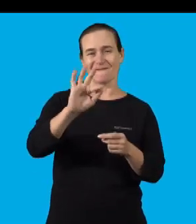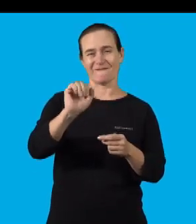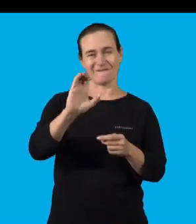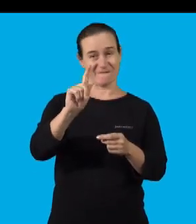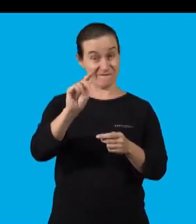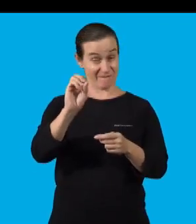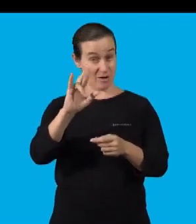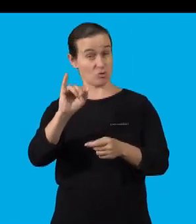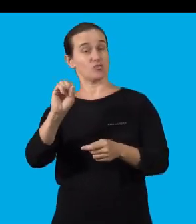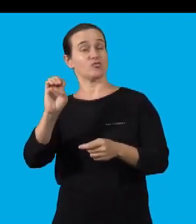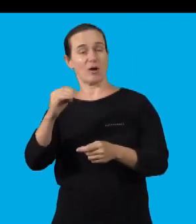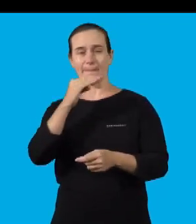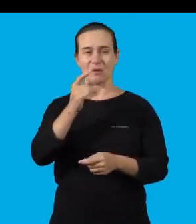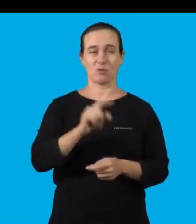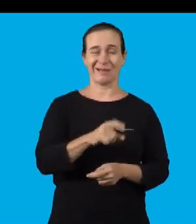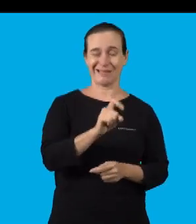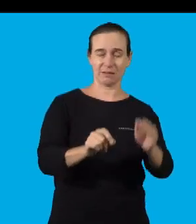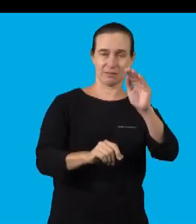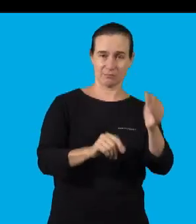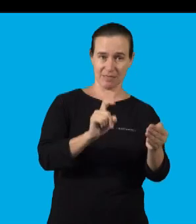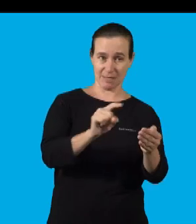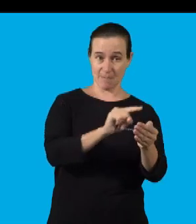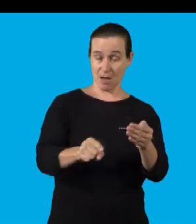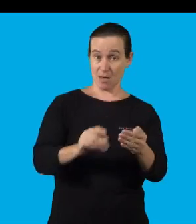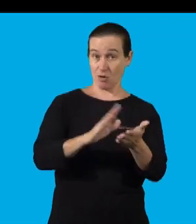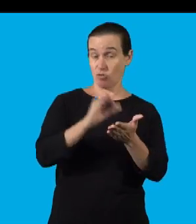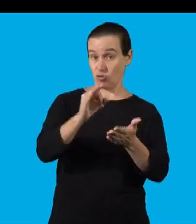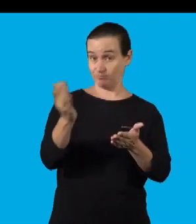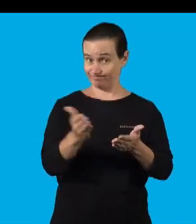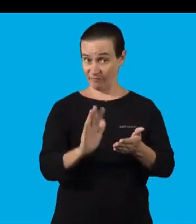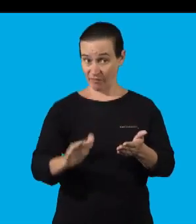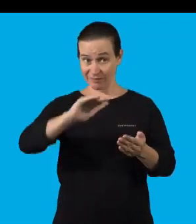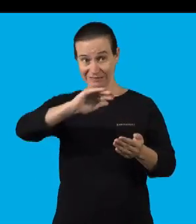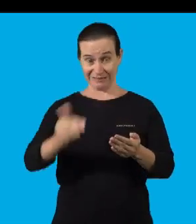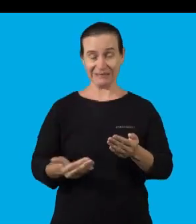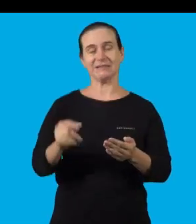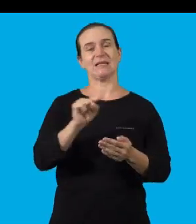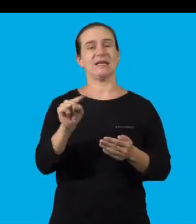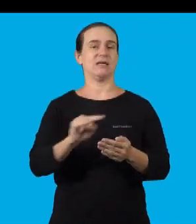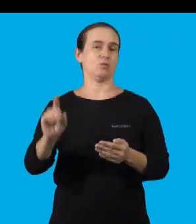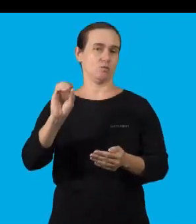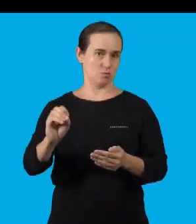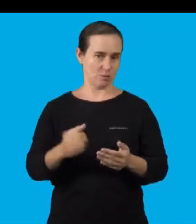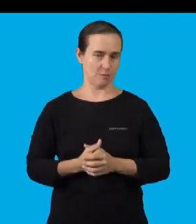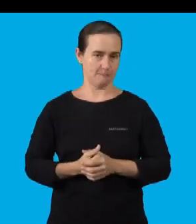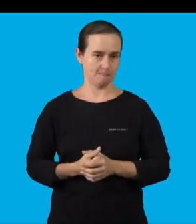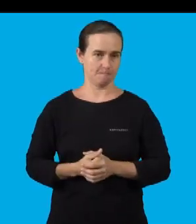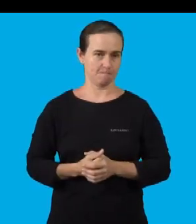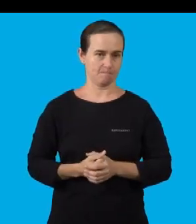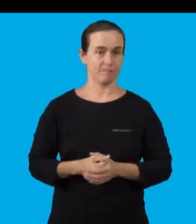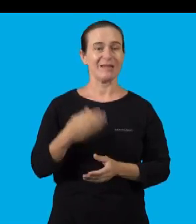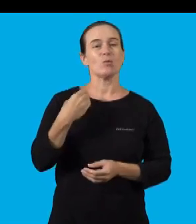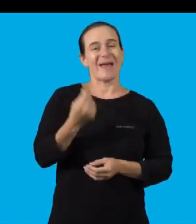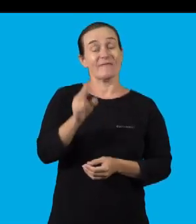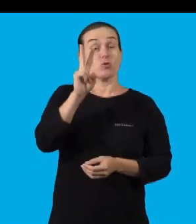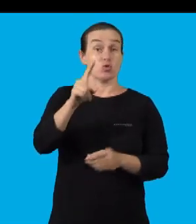that equation there. That is going to give us x open bracket x minus 13 over 5 close bracket, and of course we